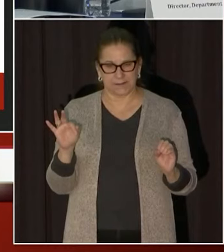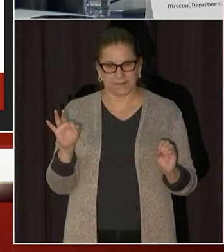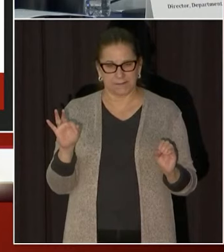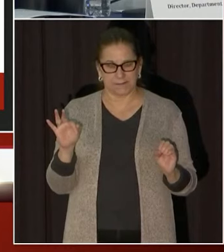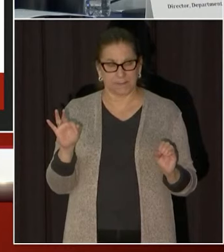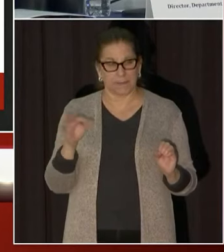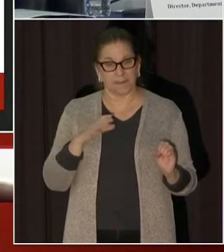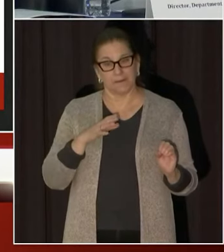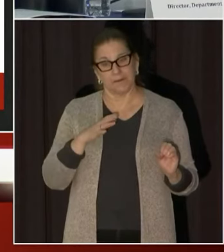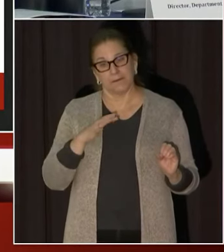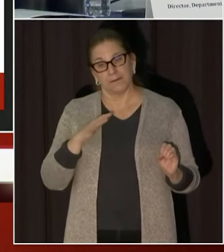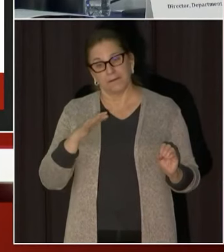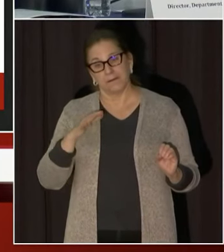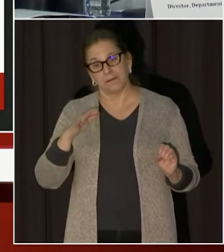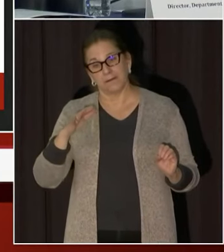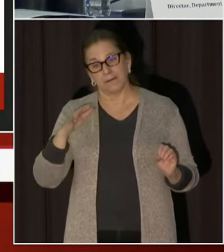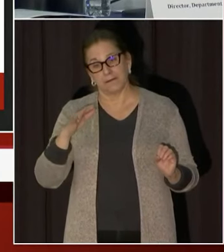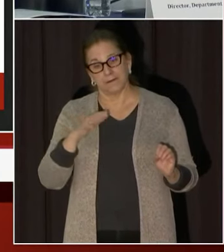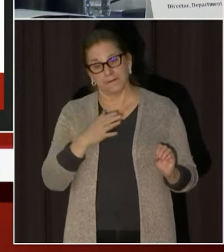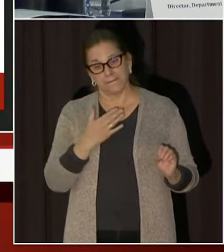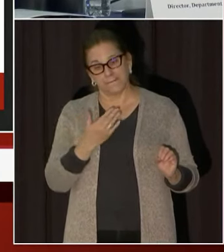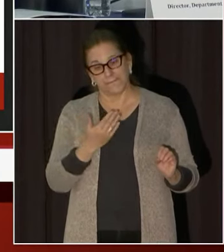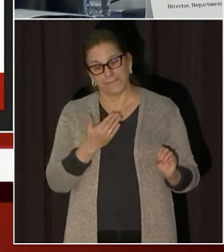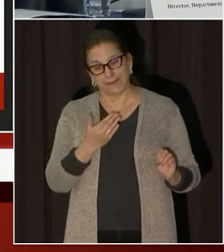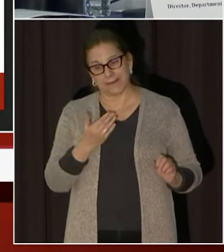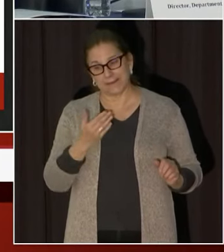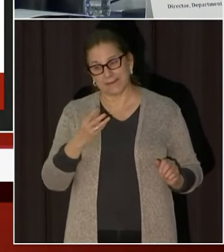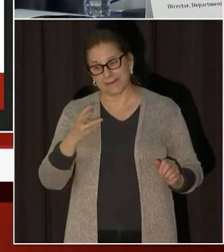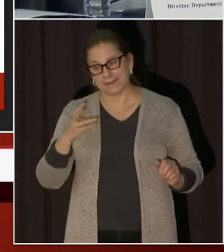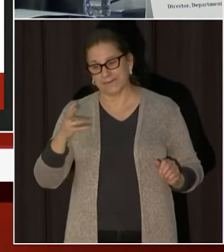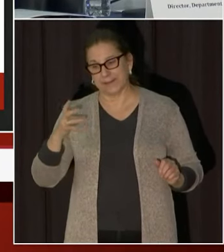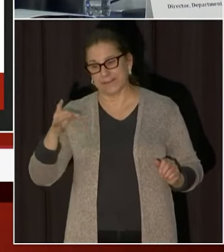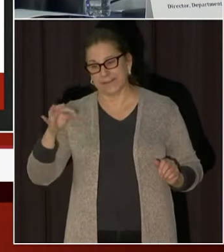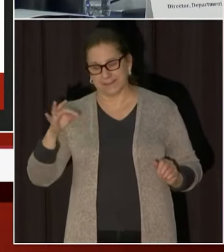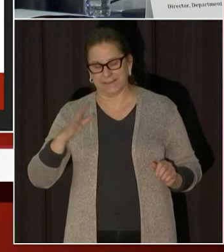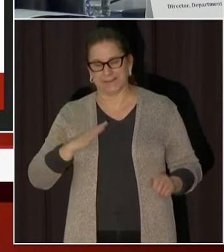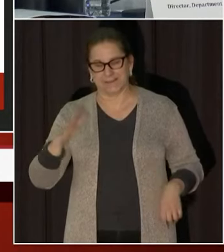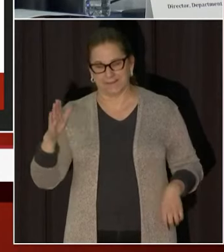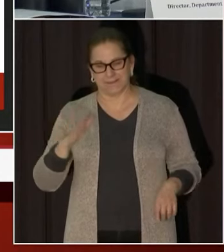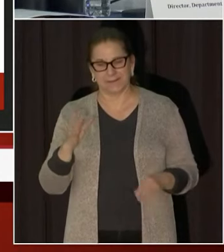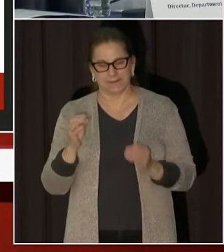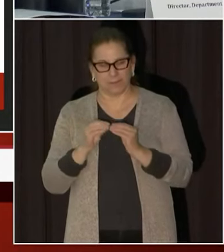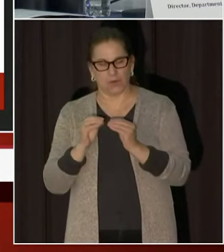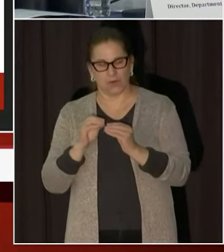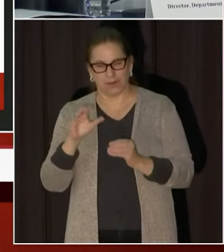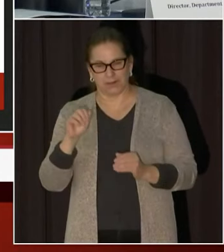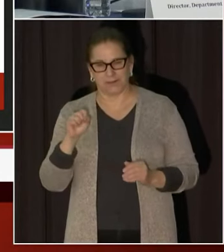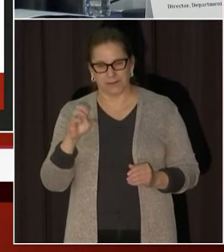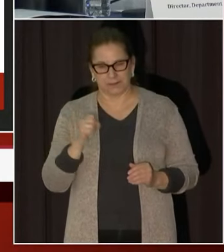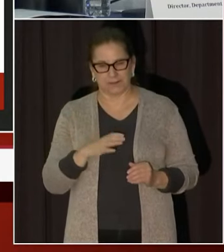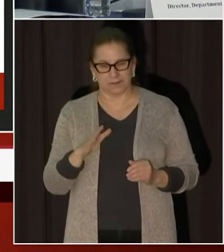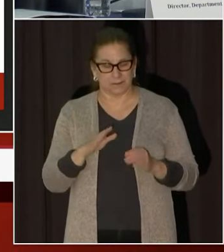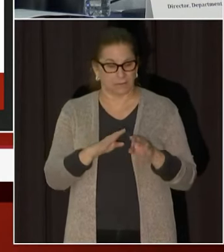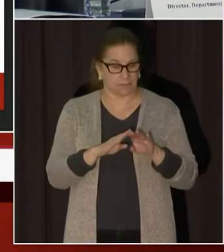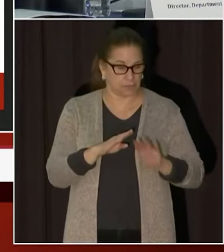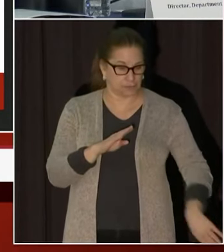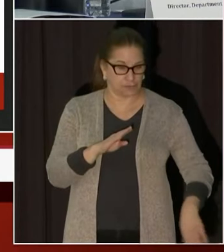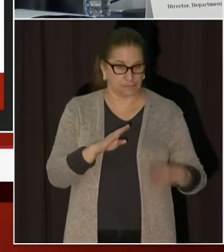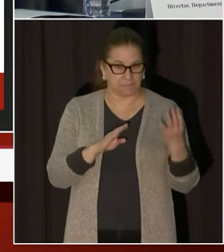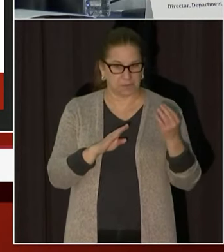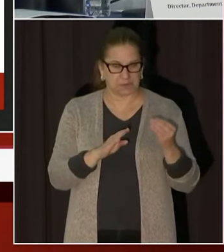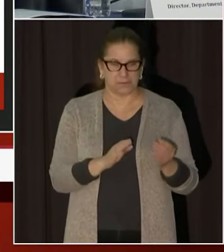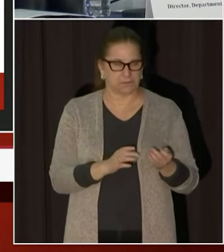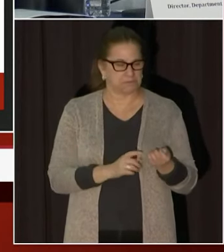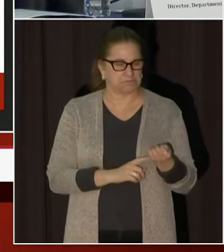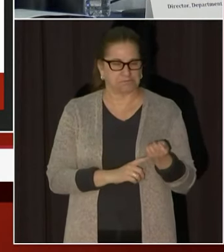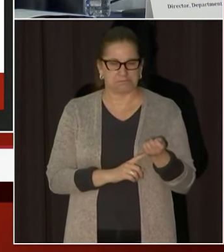to 19 year age group. So the 5 to 14-year-olds have a small percentage of cases